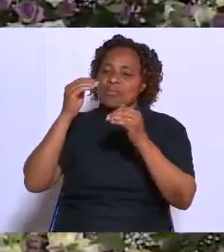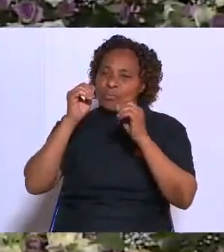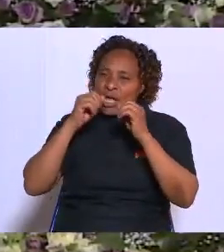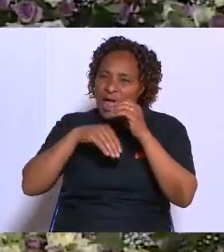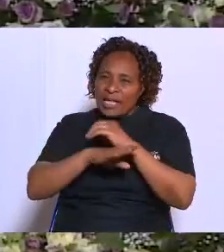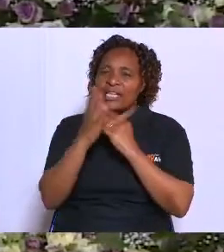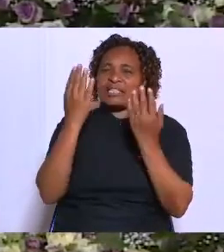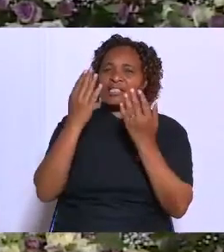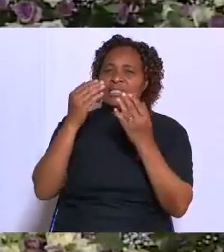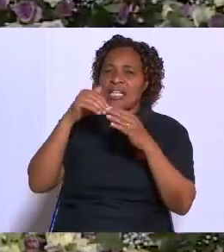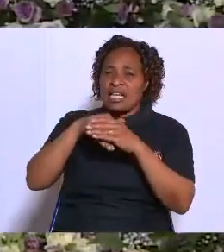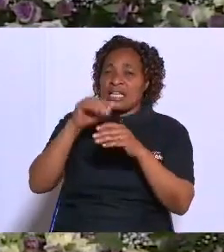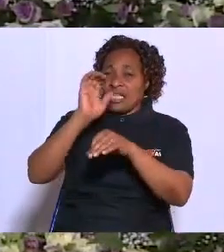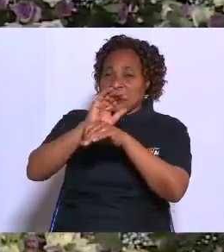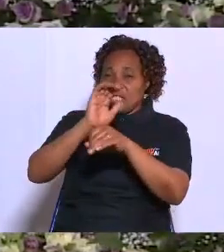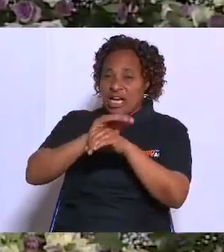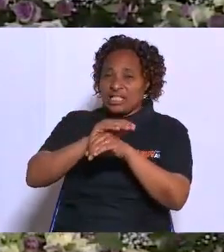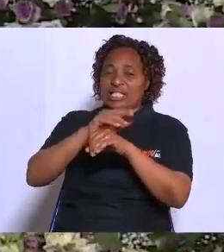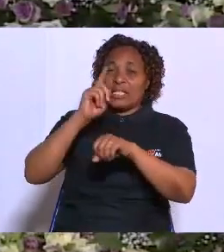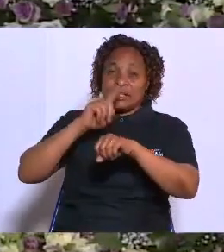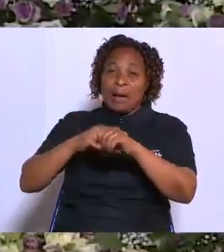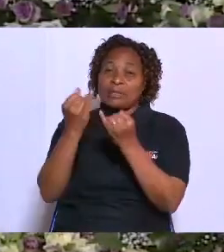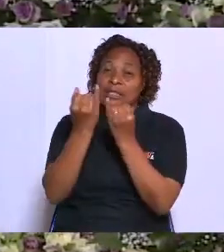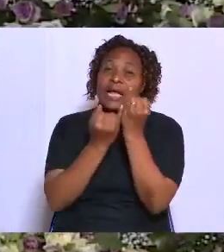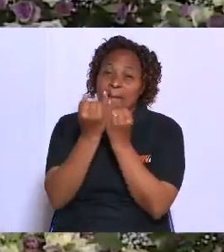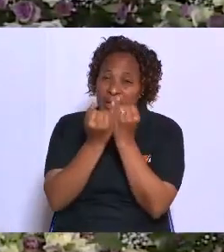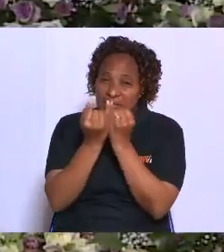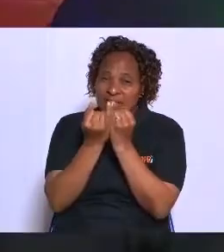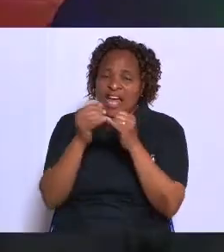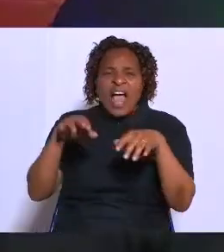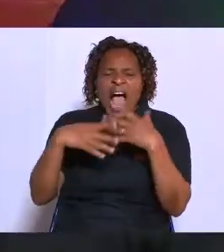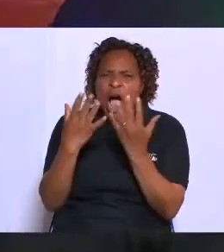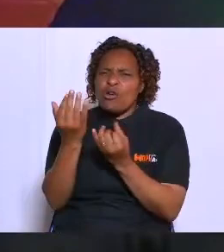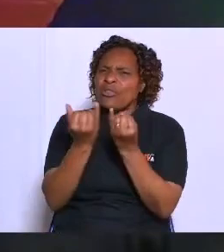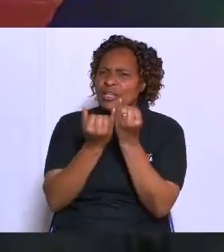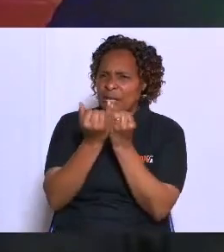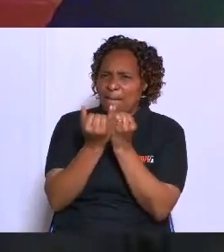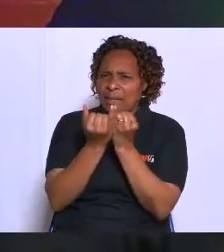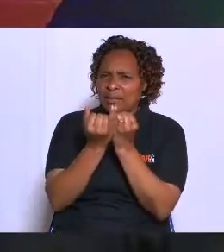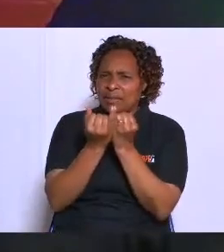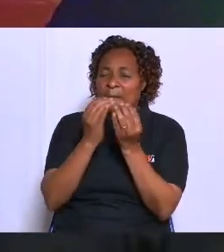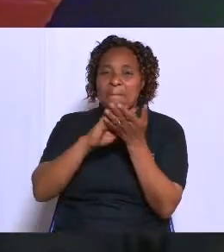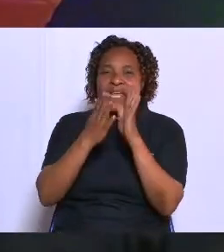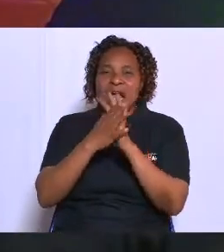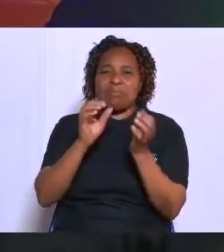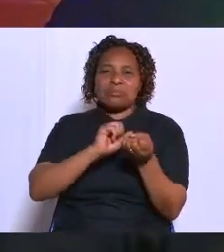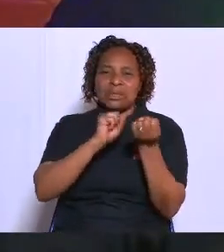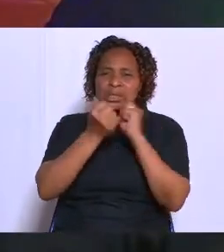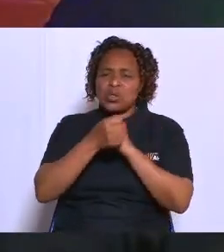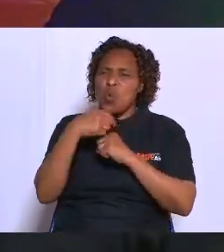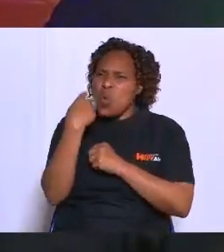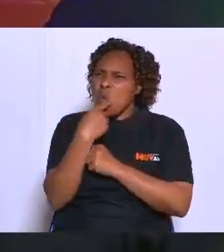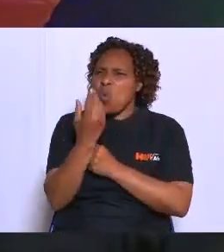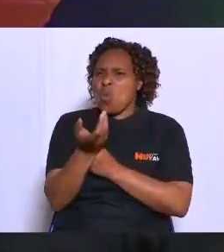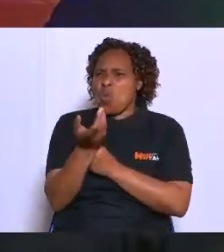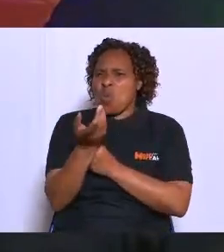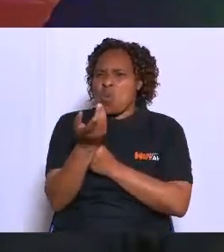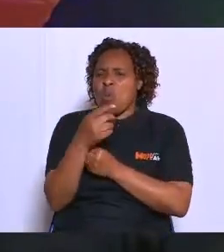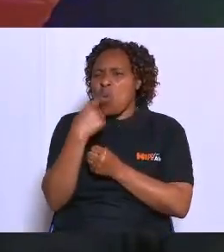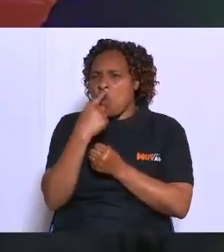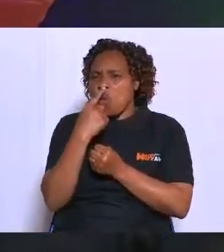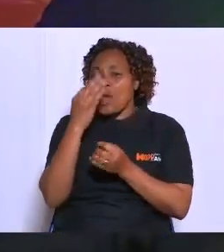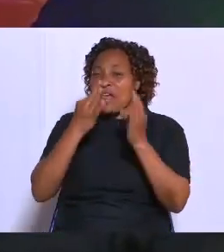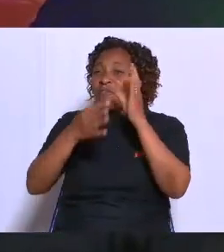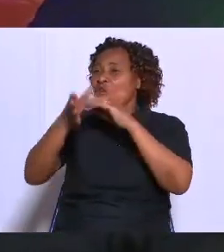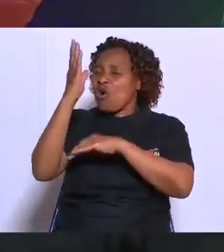went into the synagogue on the on the Sabbath how did the Sabbath become change who changed it if